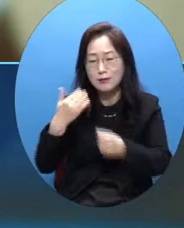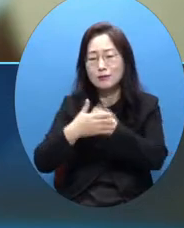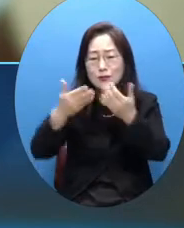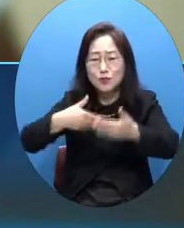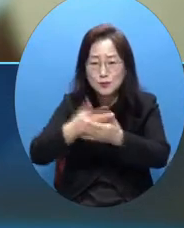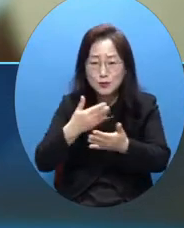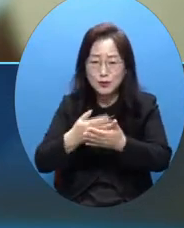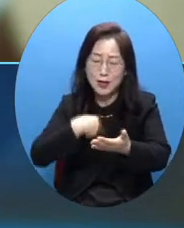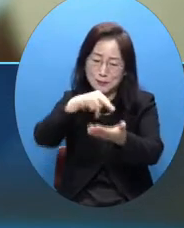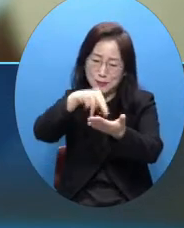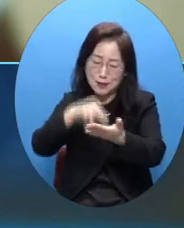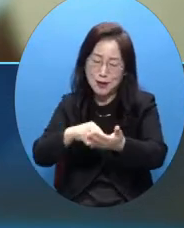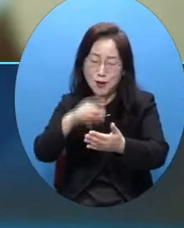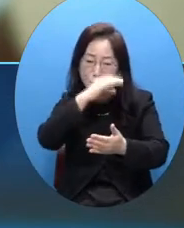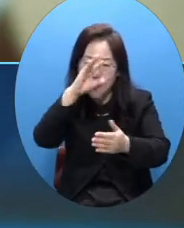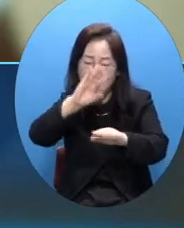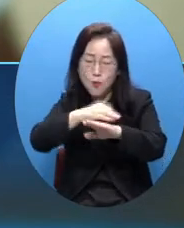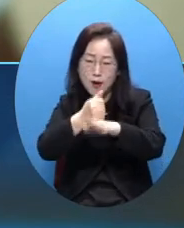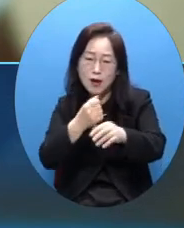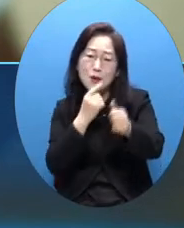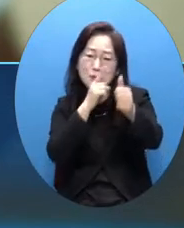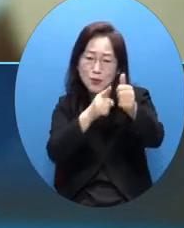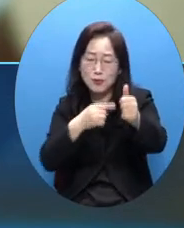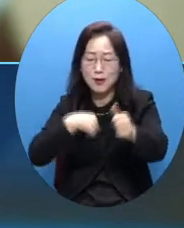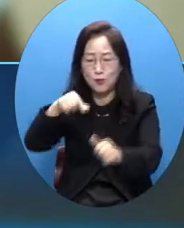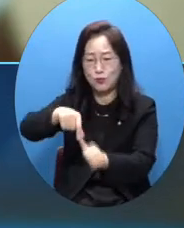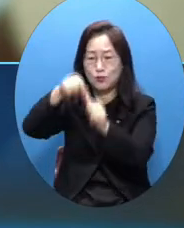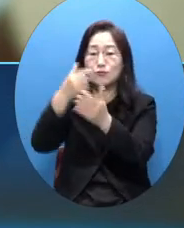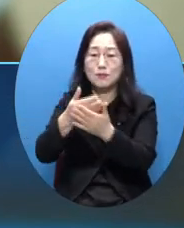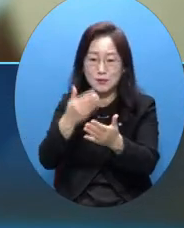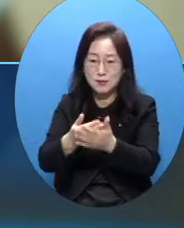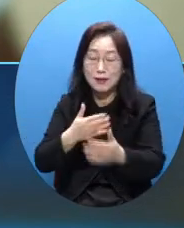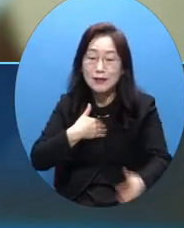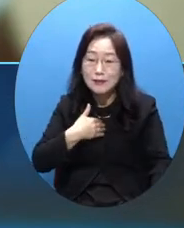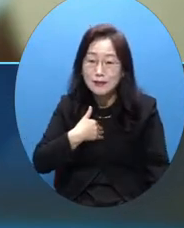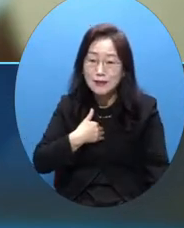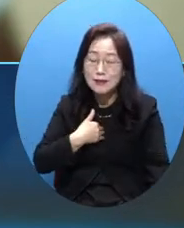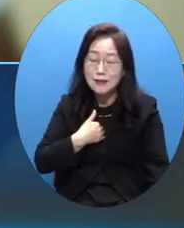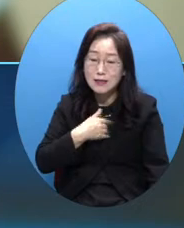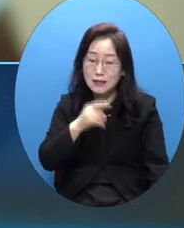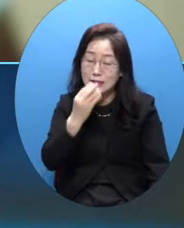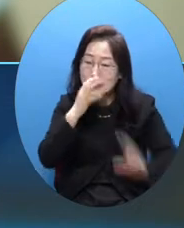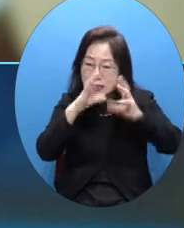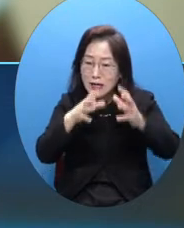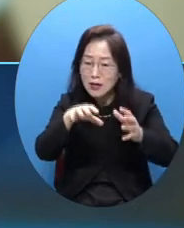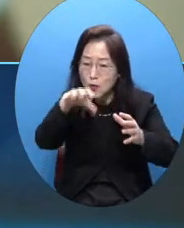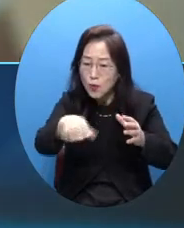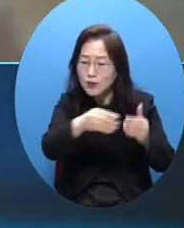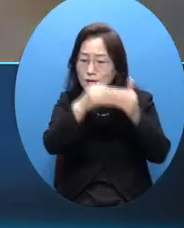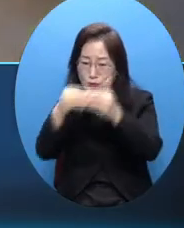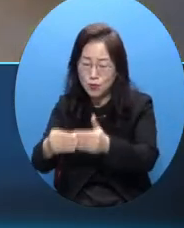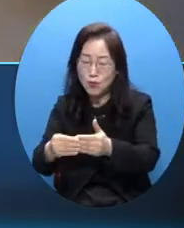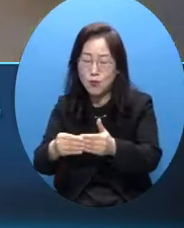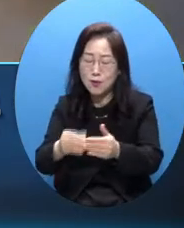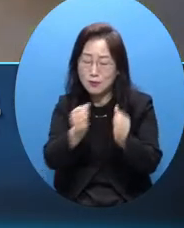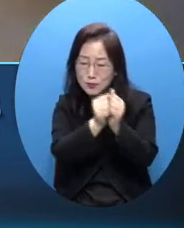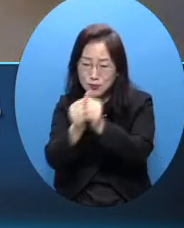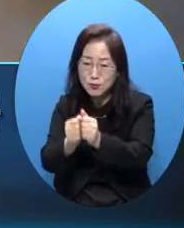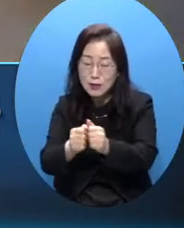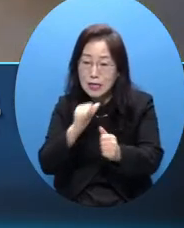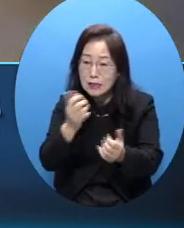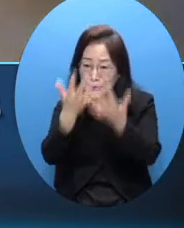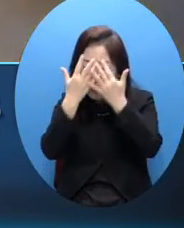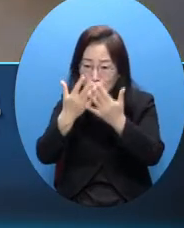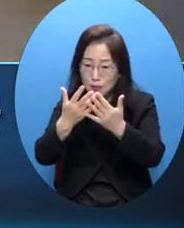23 say but when all goes well with you remember me and show me kindness mentioned me to pharaoh and get me out of this prison I was forcefully